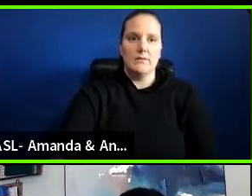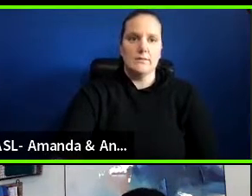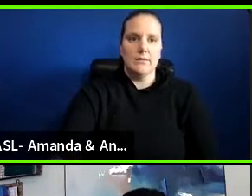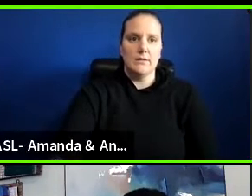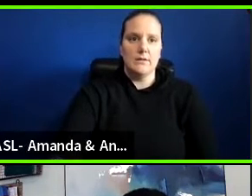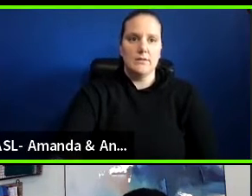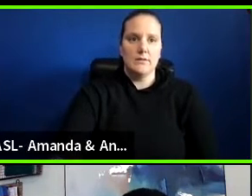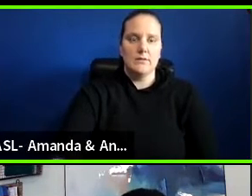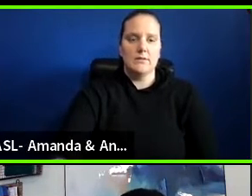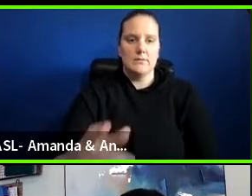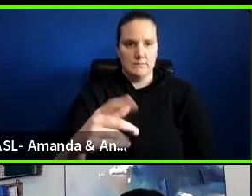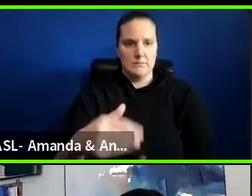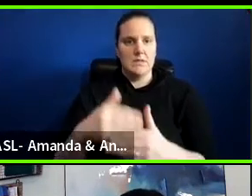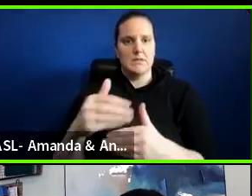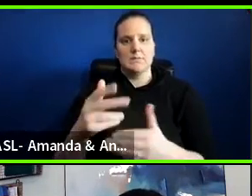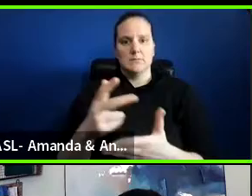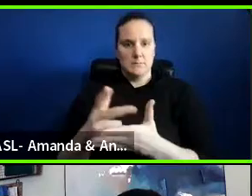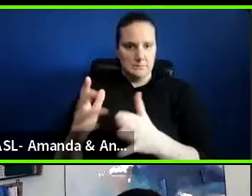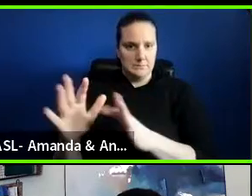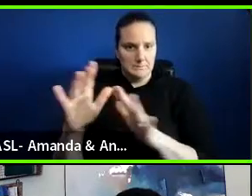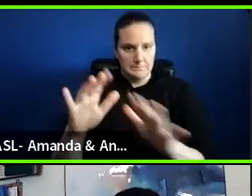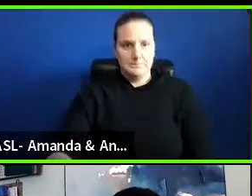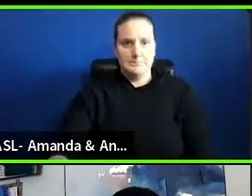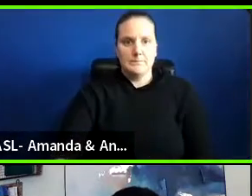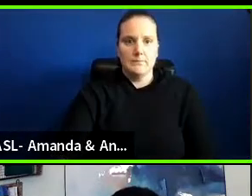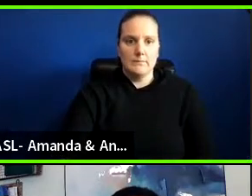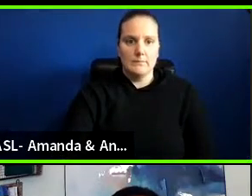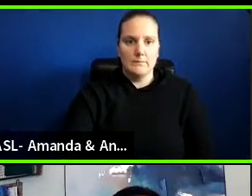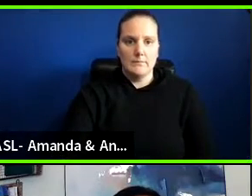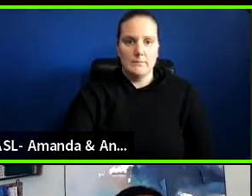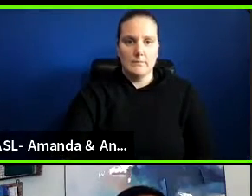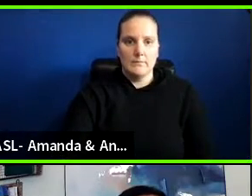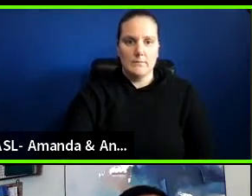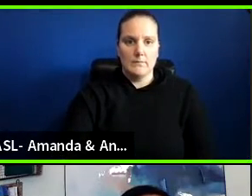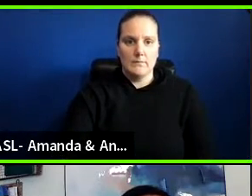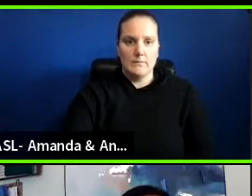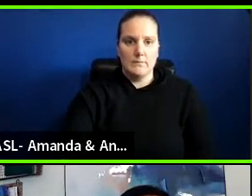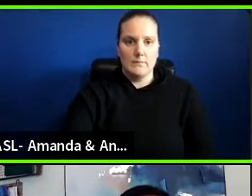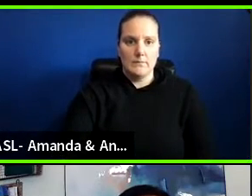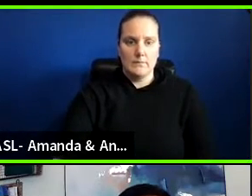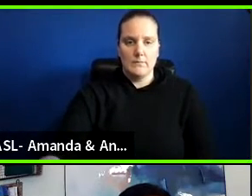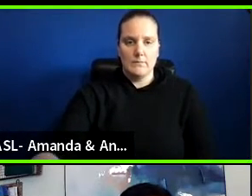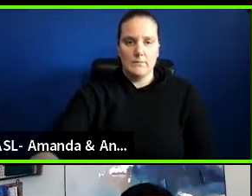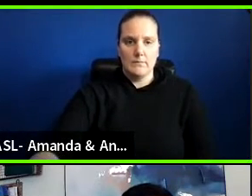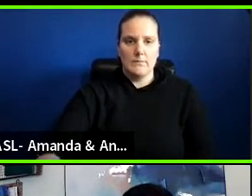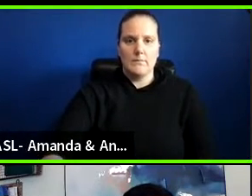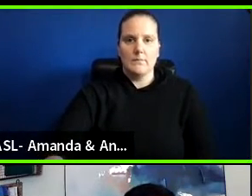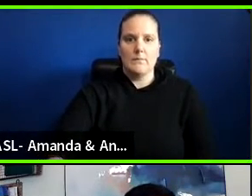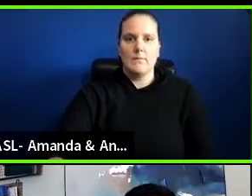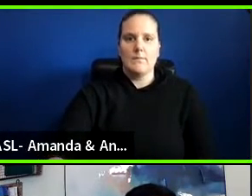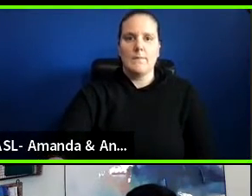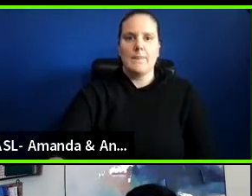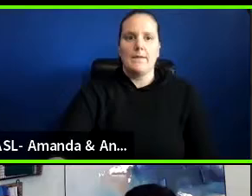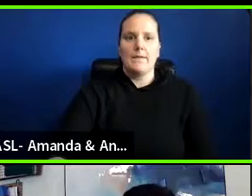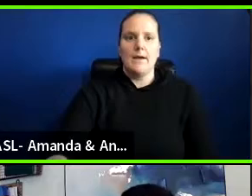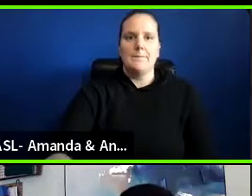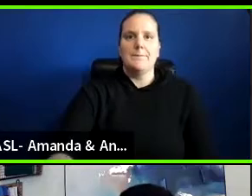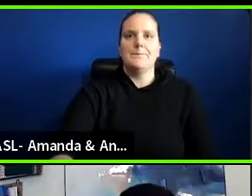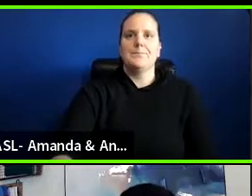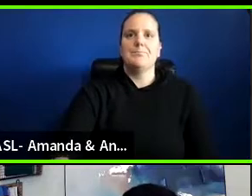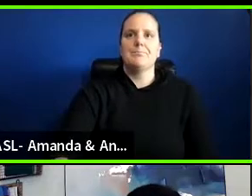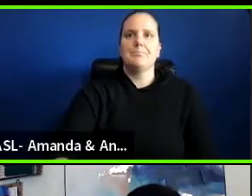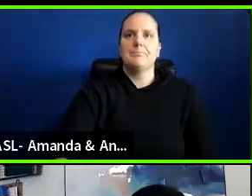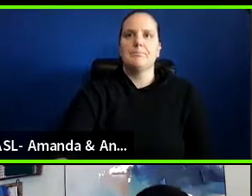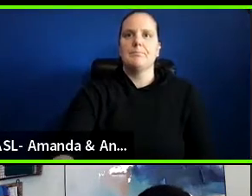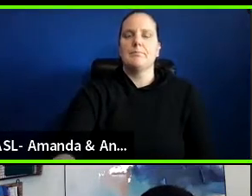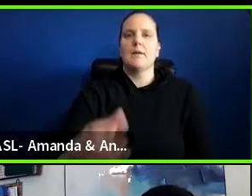about you next? Okay, I'm the next victim. My name is Irina Phillips, and I represent East